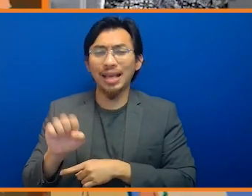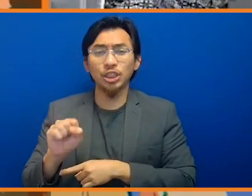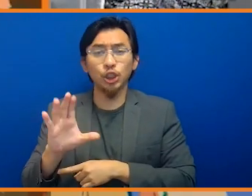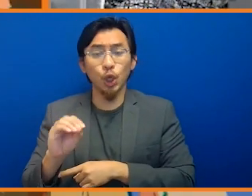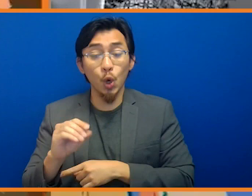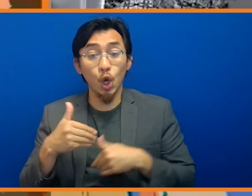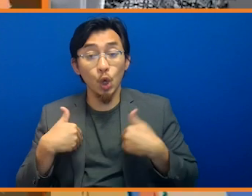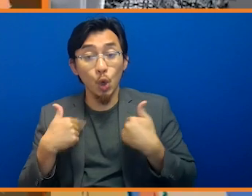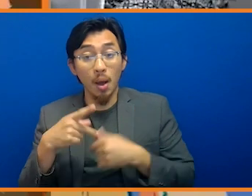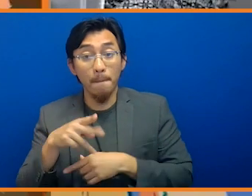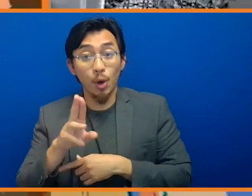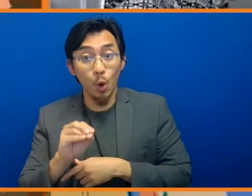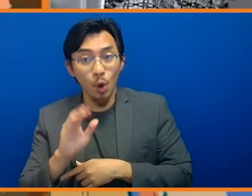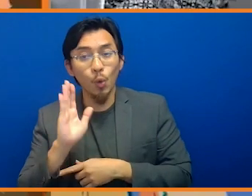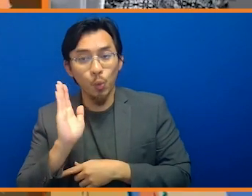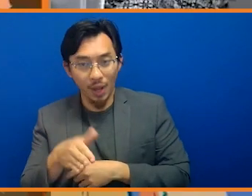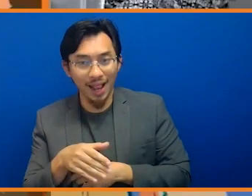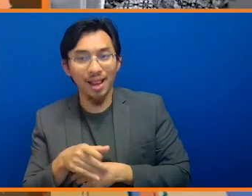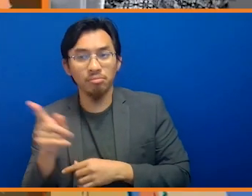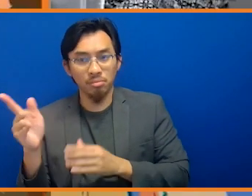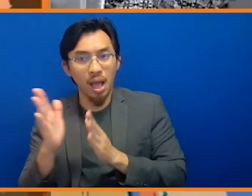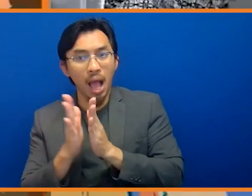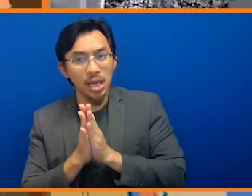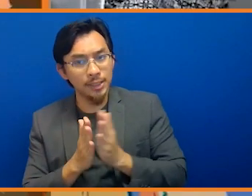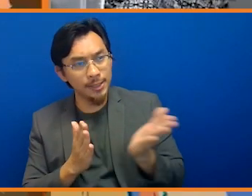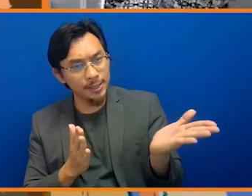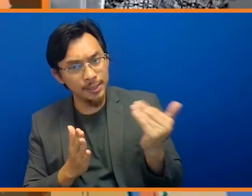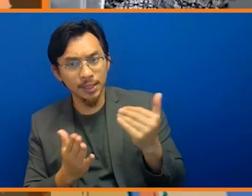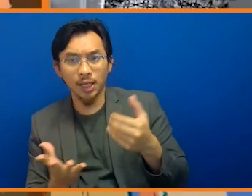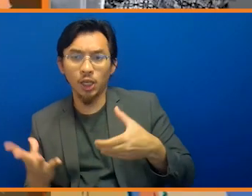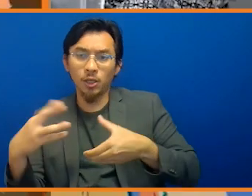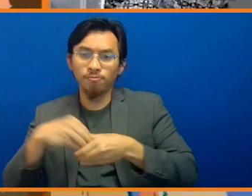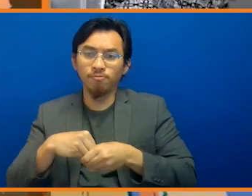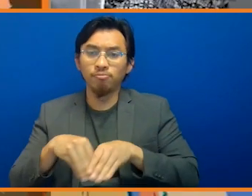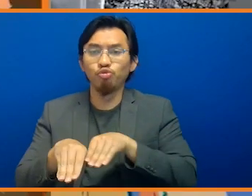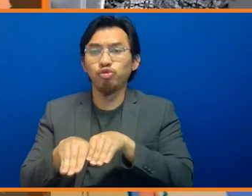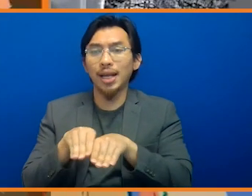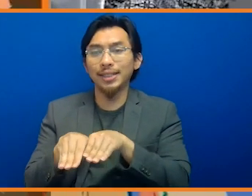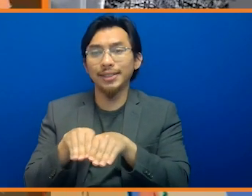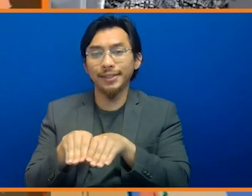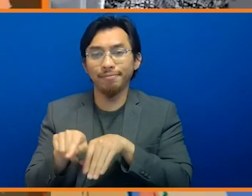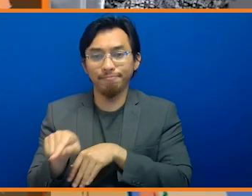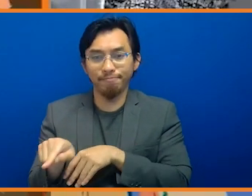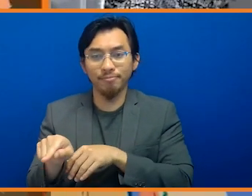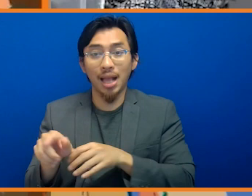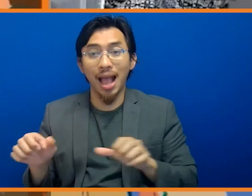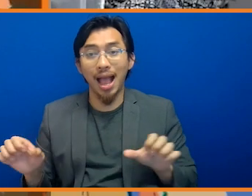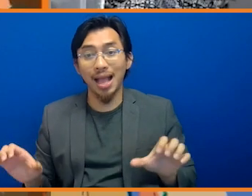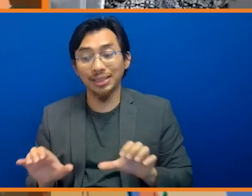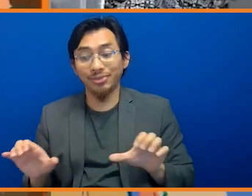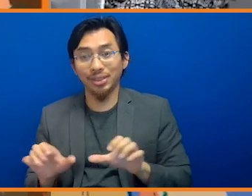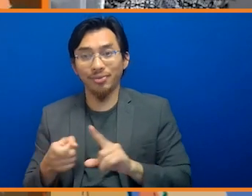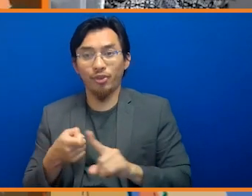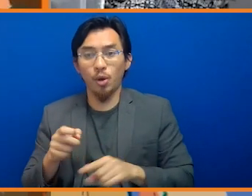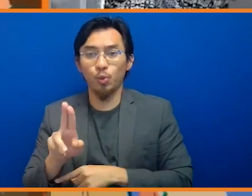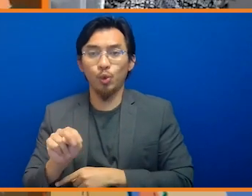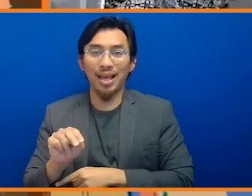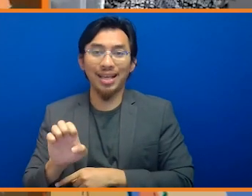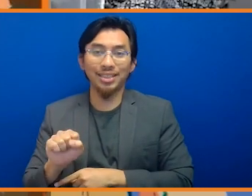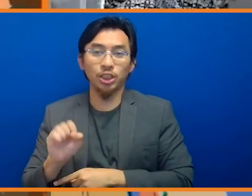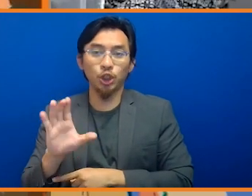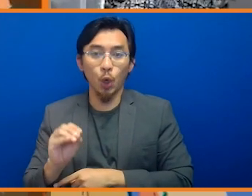pro will be asked to join those training and those activities from the UNESCO. They will